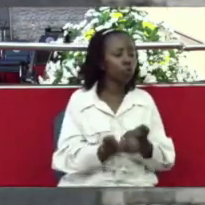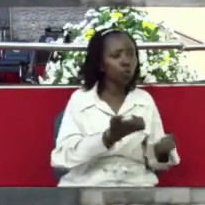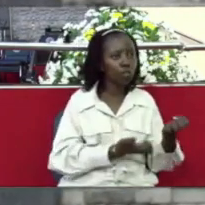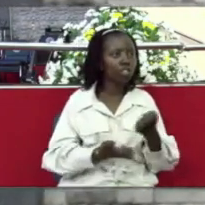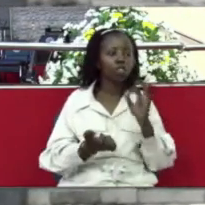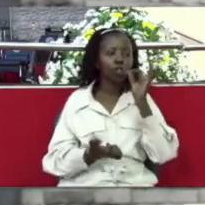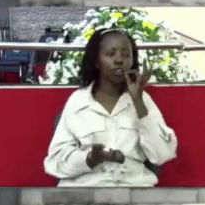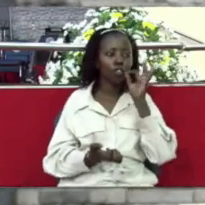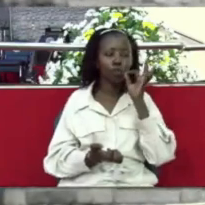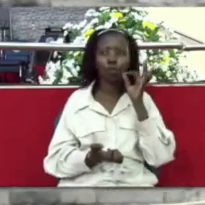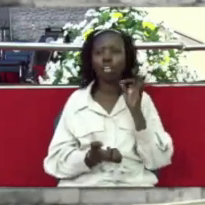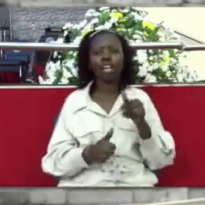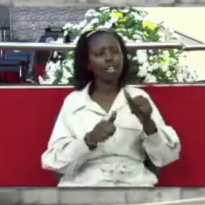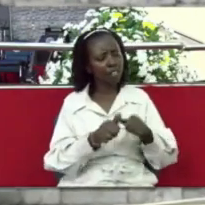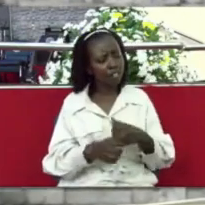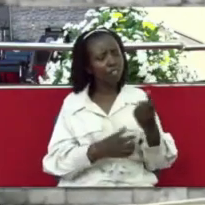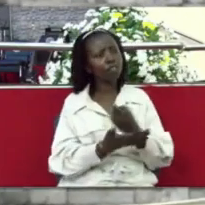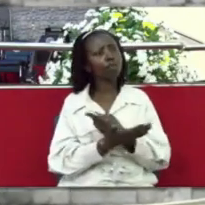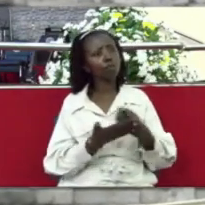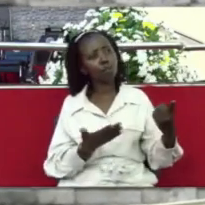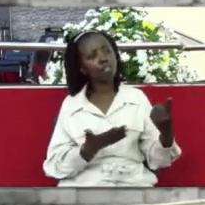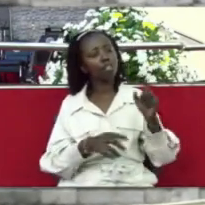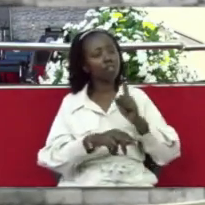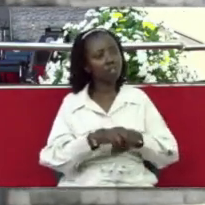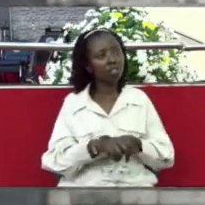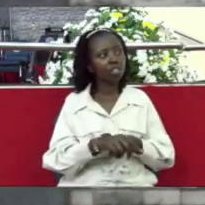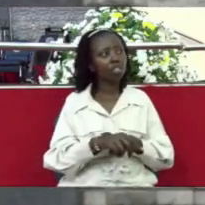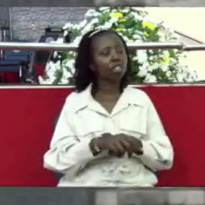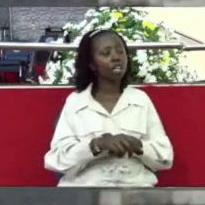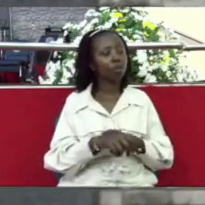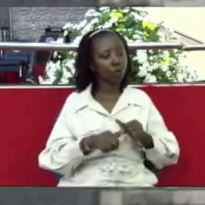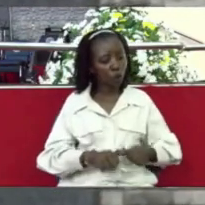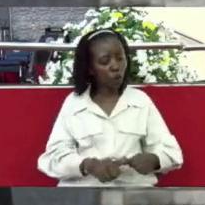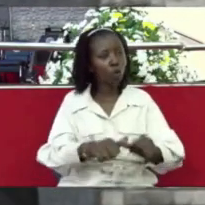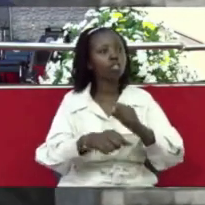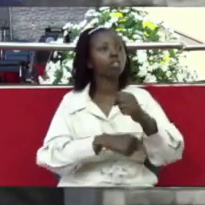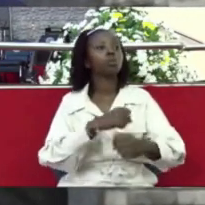And every week as he went through the year,